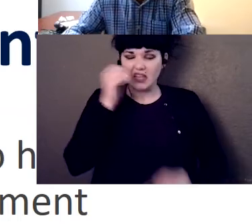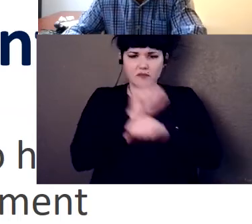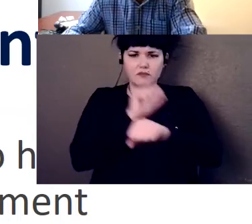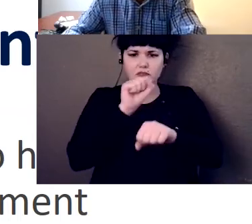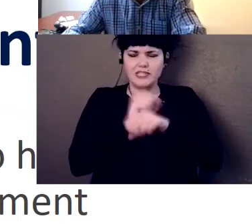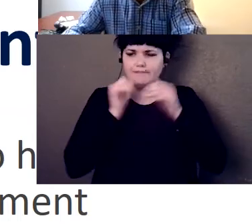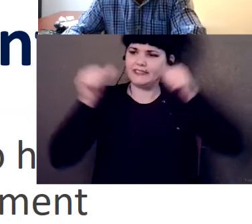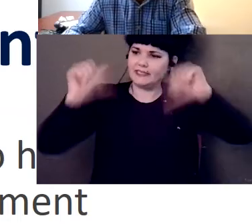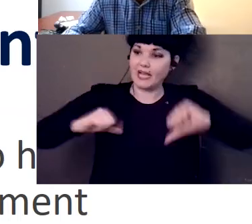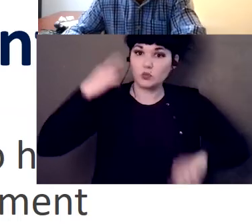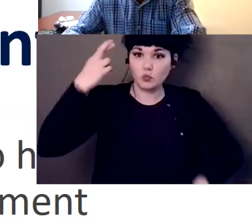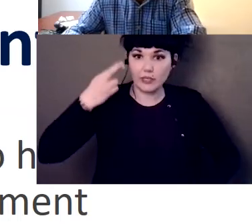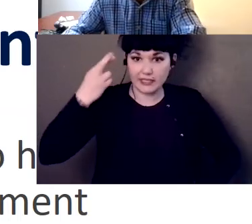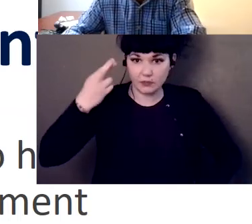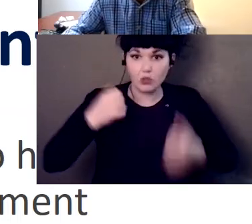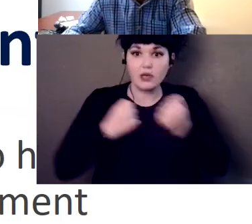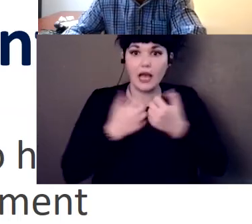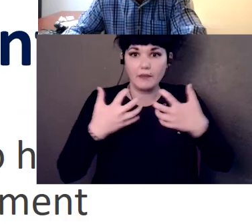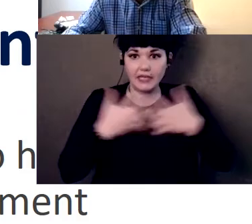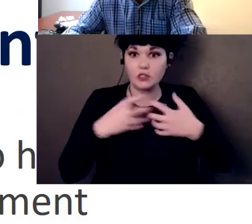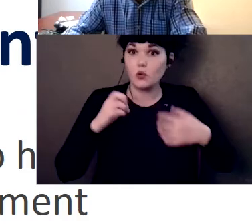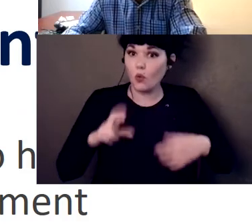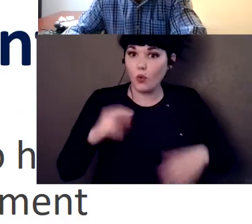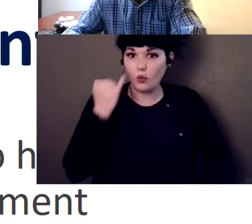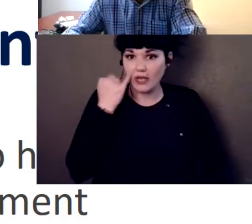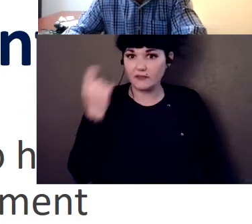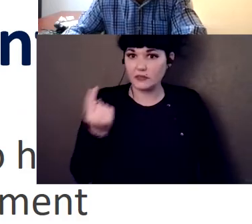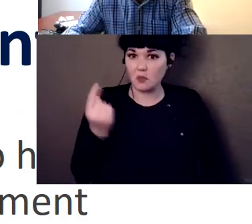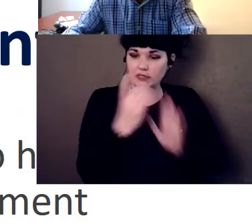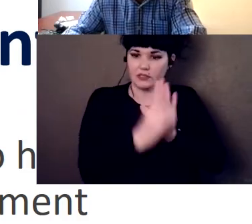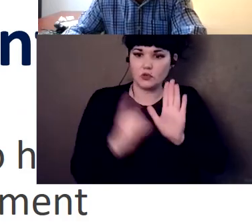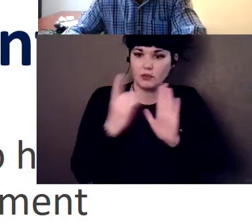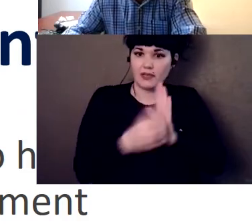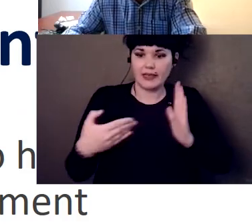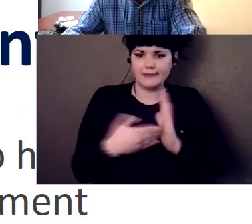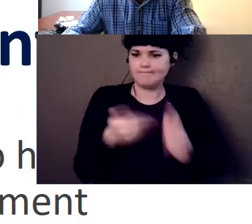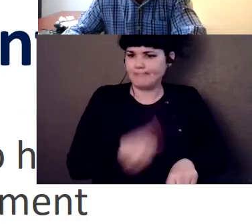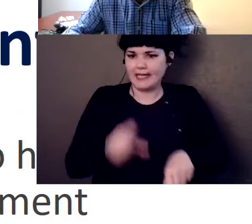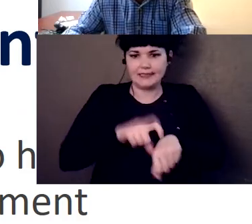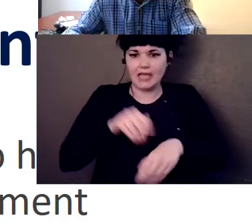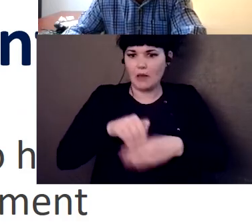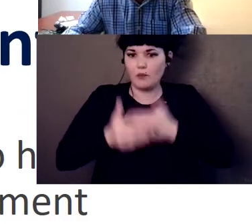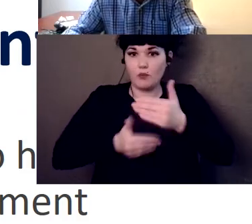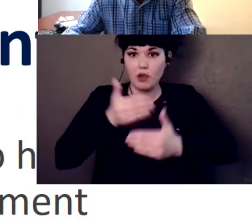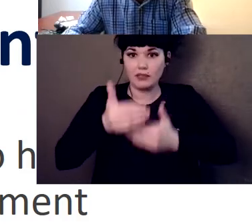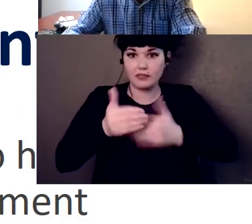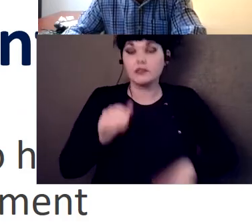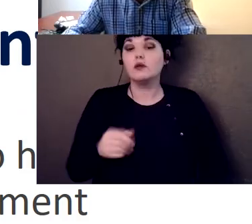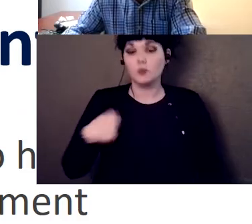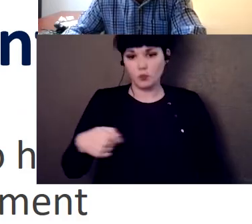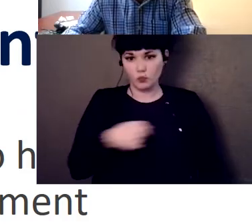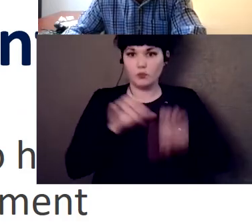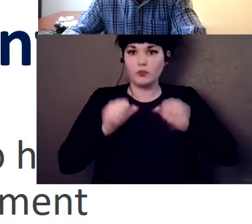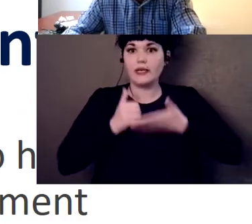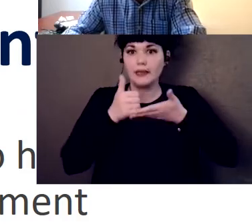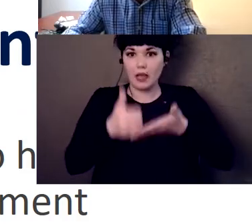or if they're discriminated against because of their disability at any stage in the employment process, DRNY can help. Whether it